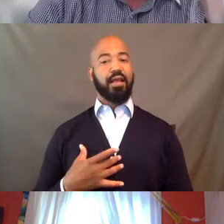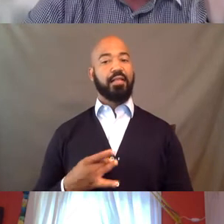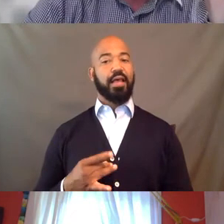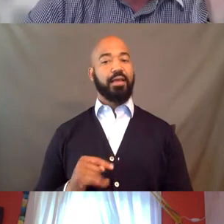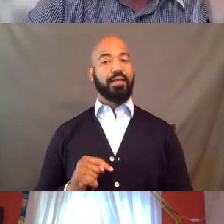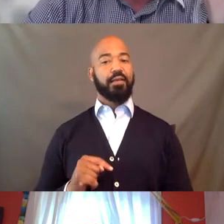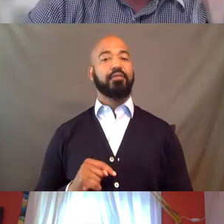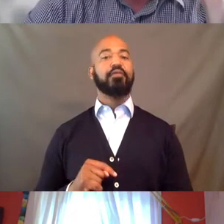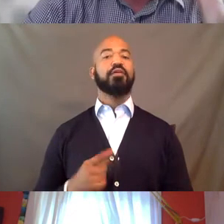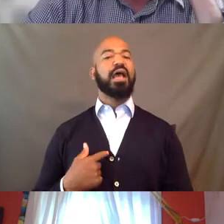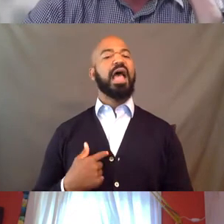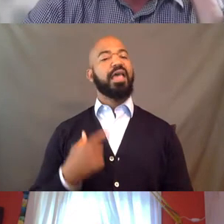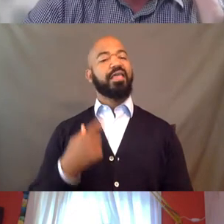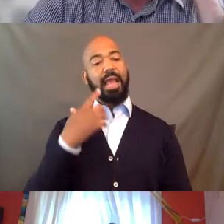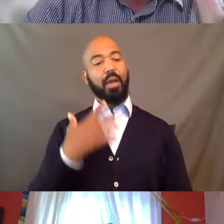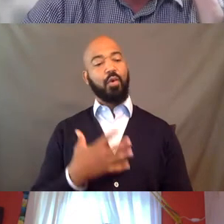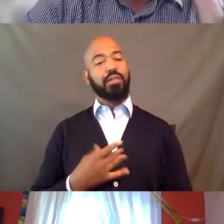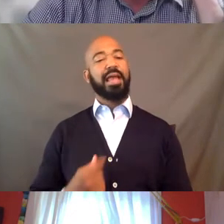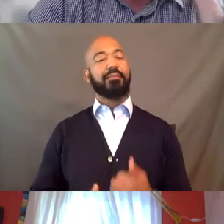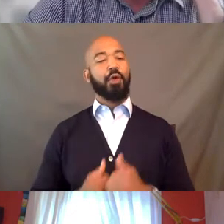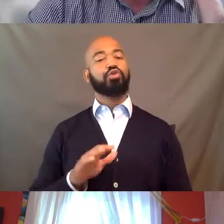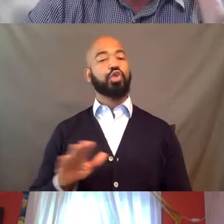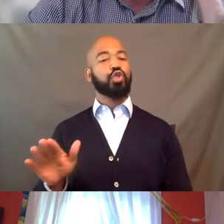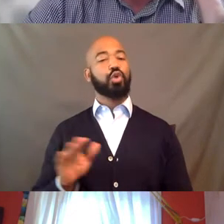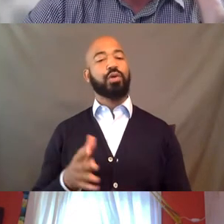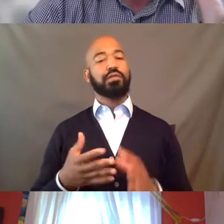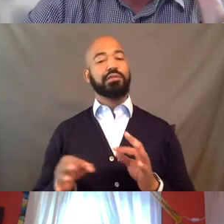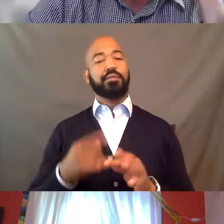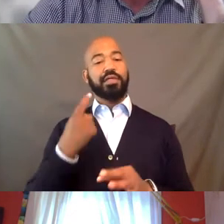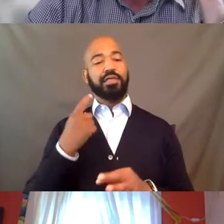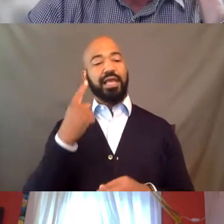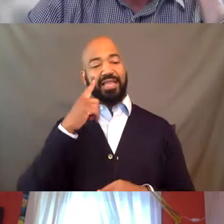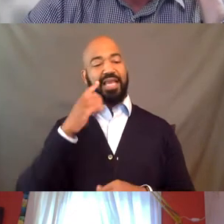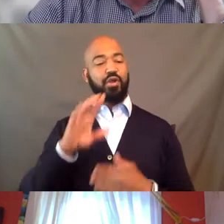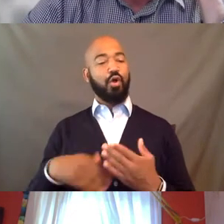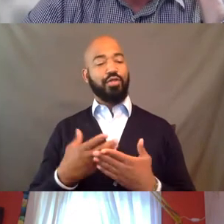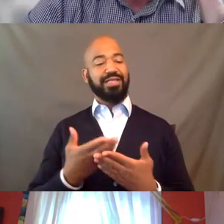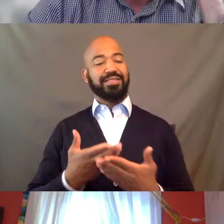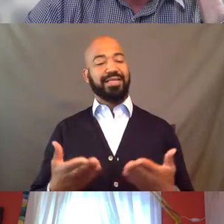probably liking most of these, to be honest, just because I think that these things are important. But